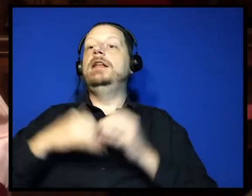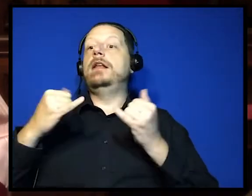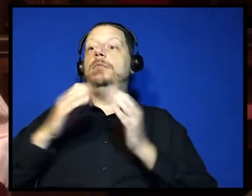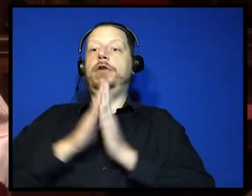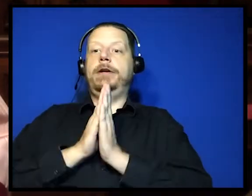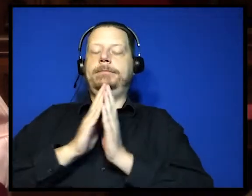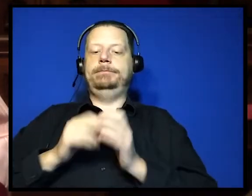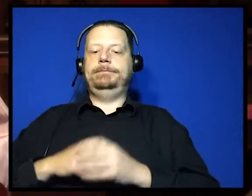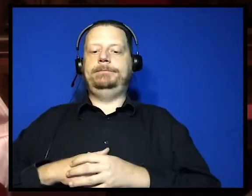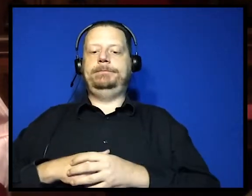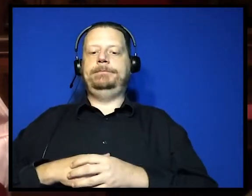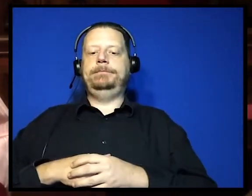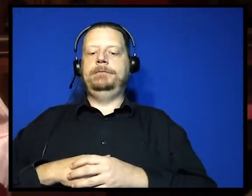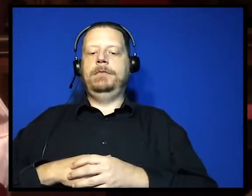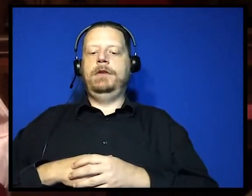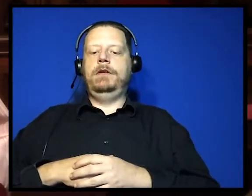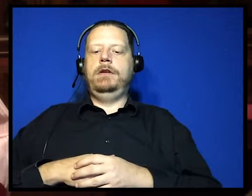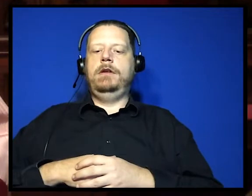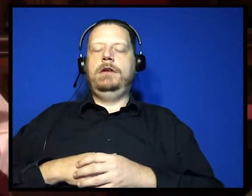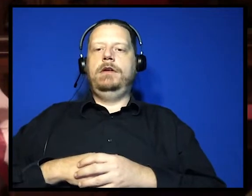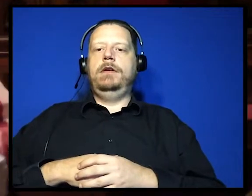Let us pray.